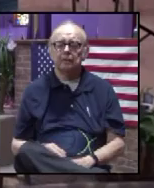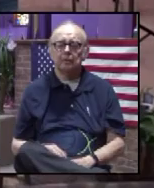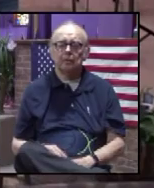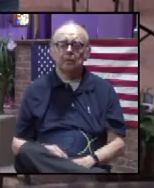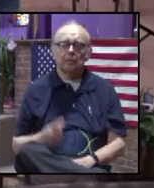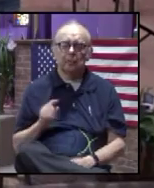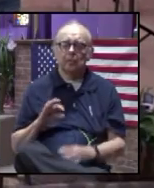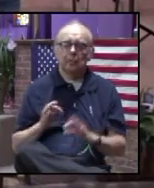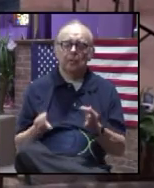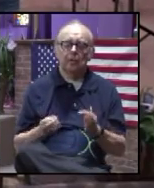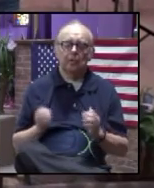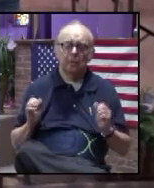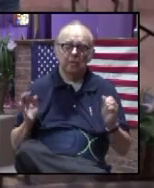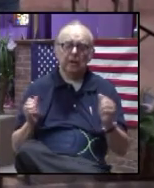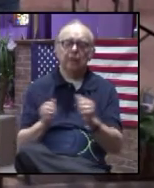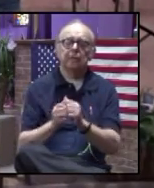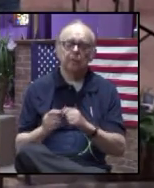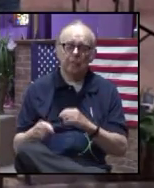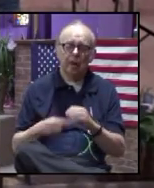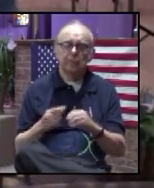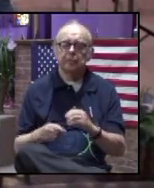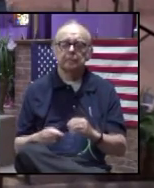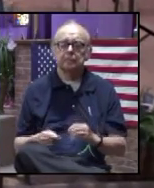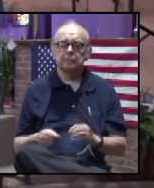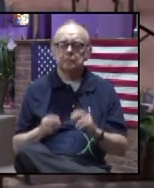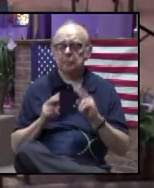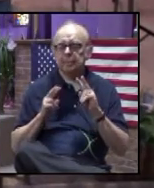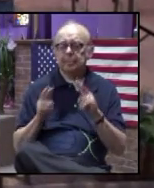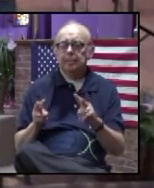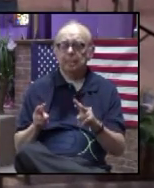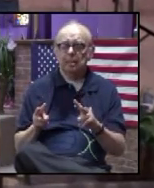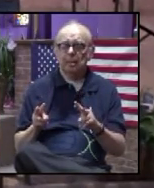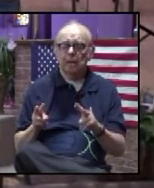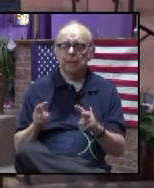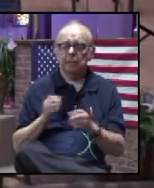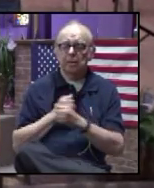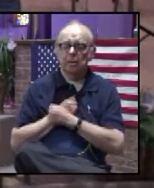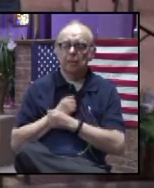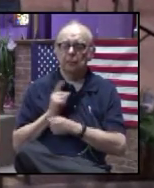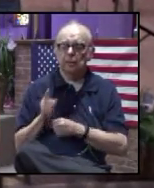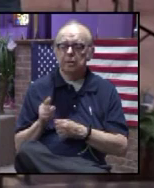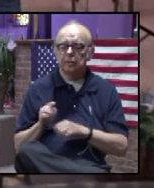where the families have gathered around and watched as their loved one is slowly